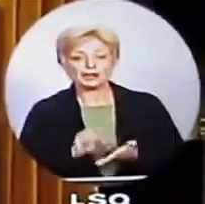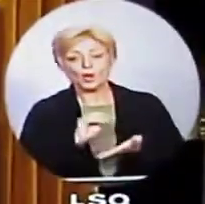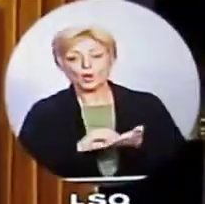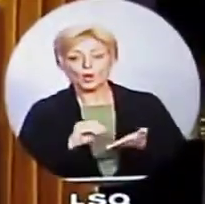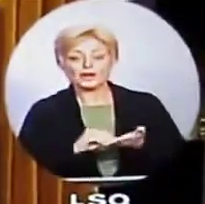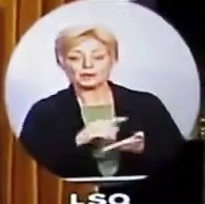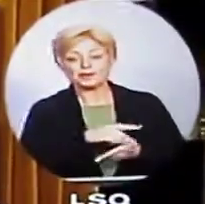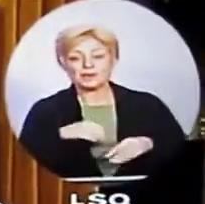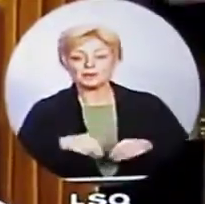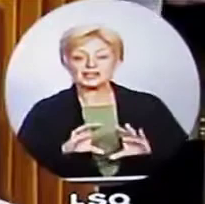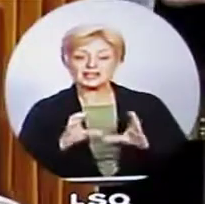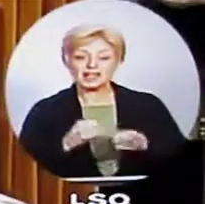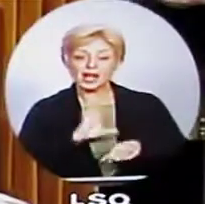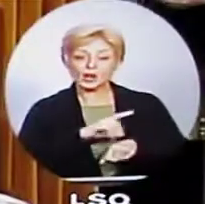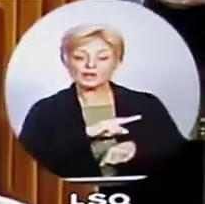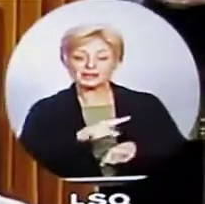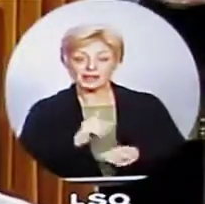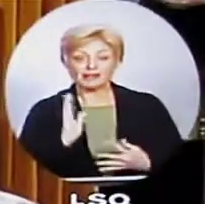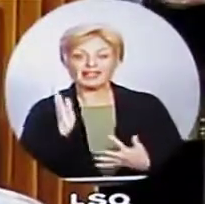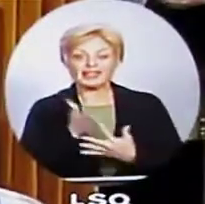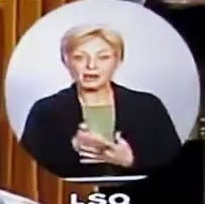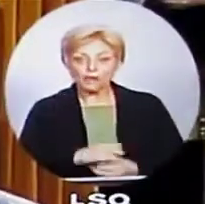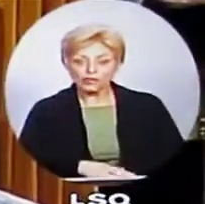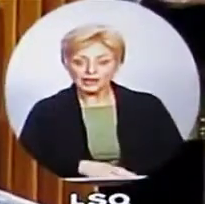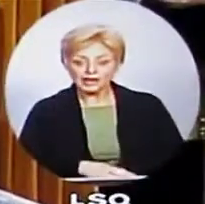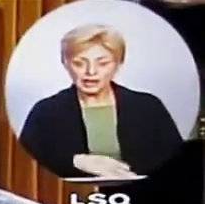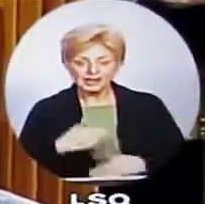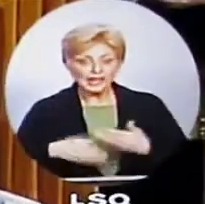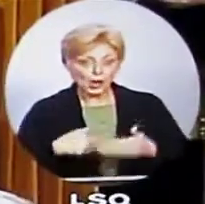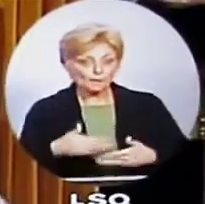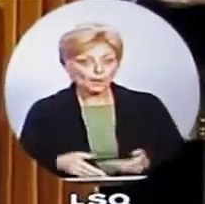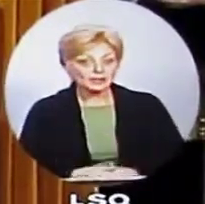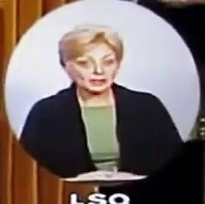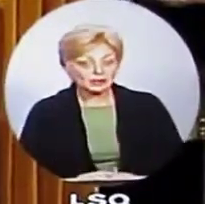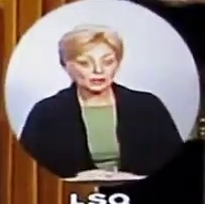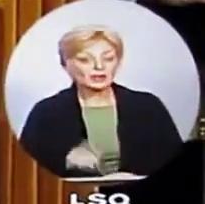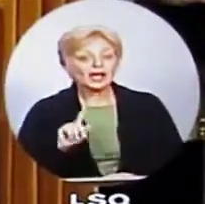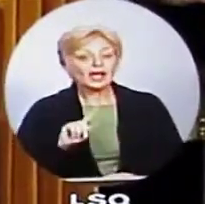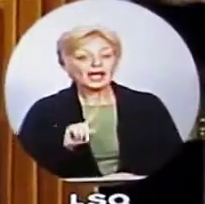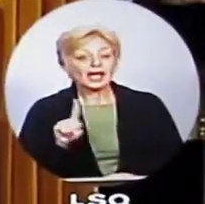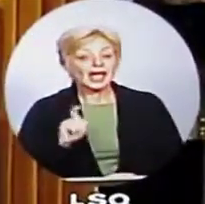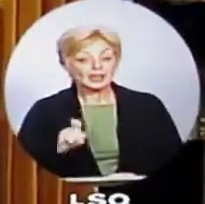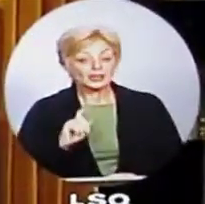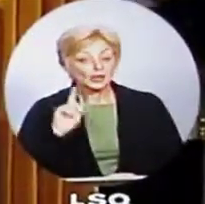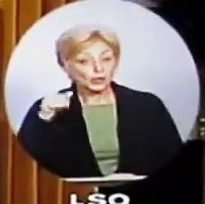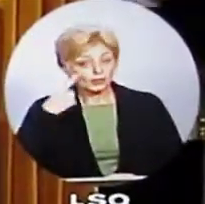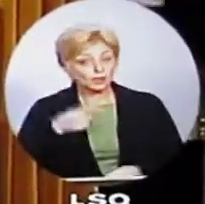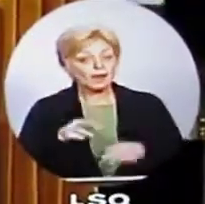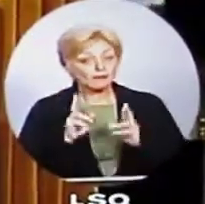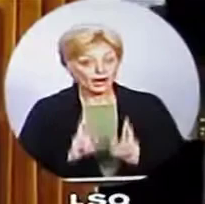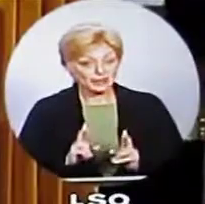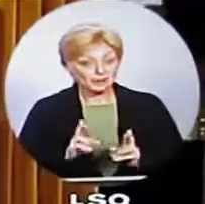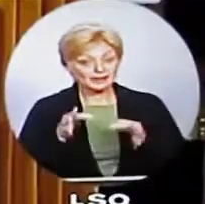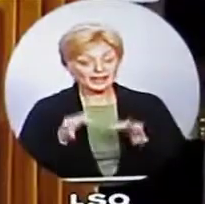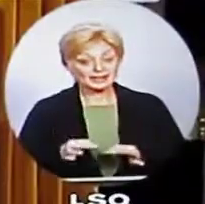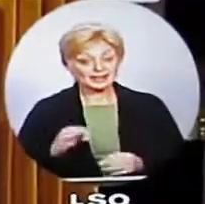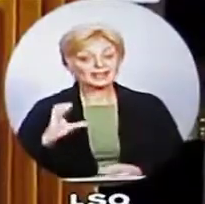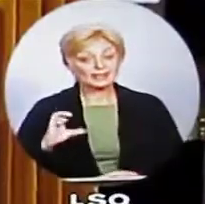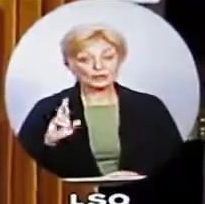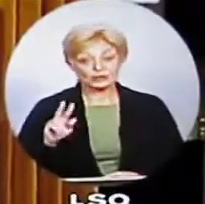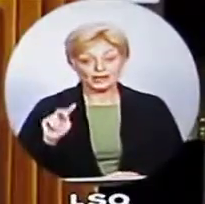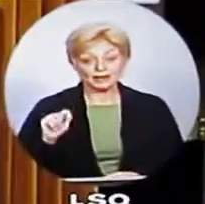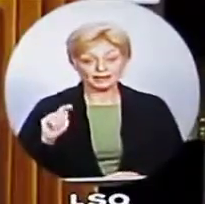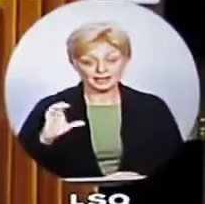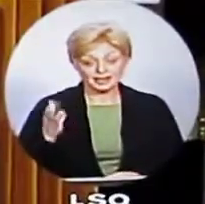now calling on the Conservative cabinet to step in and get involved in the process. Will the government respect